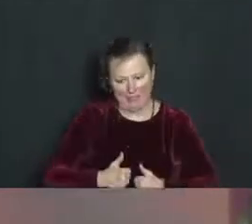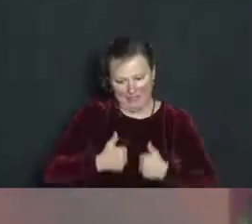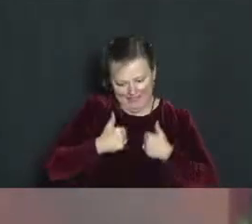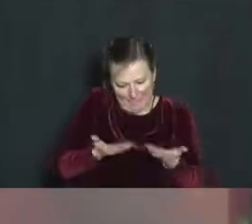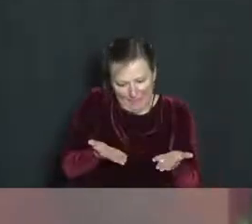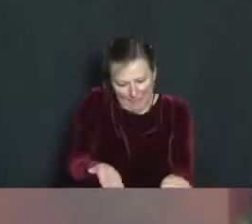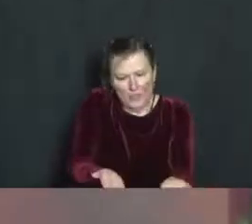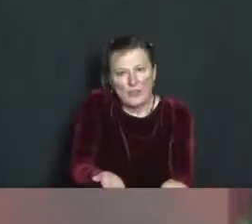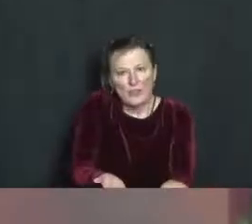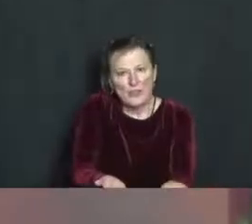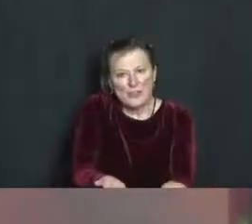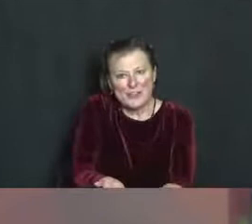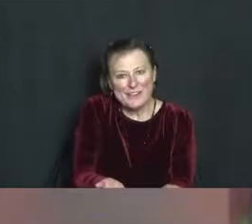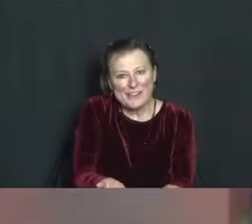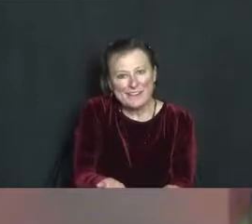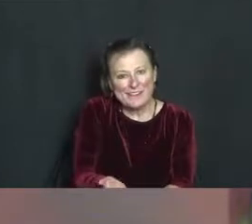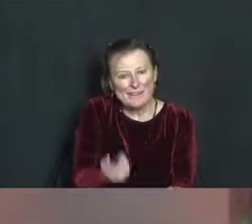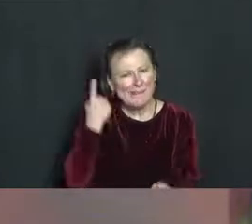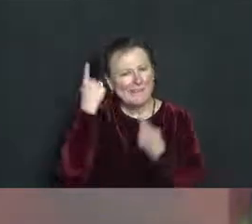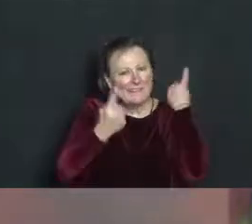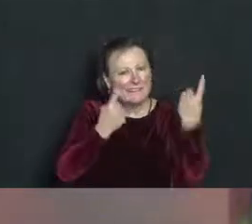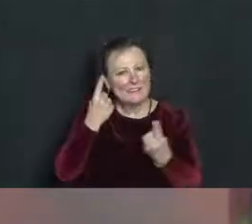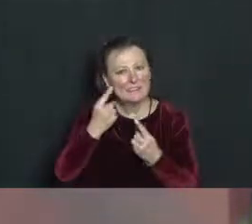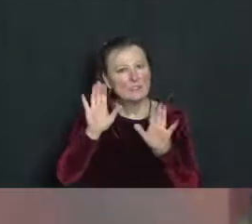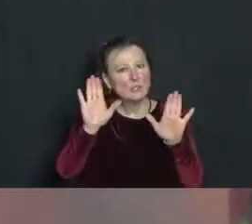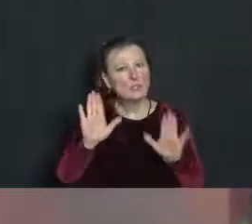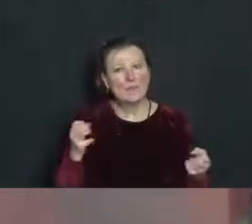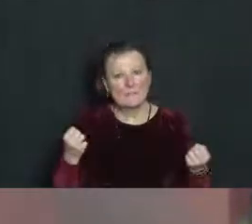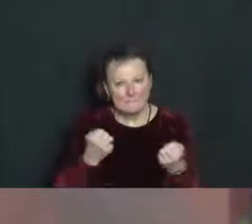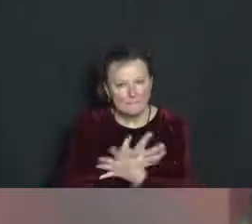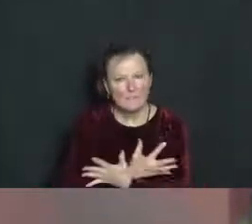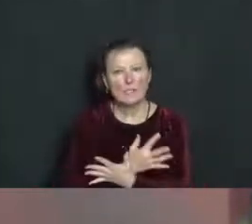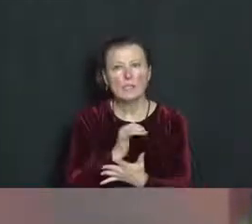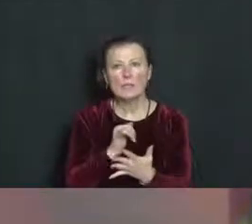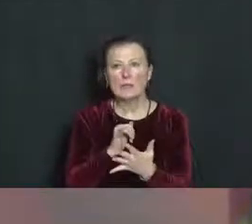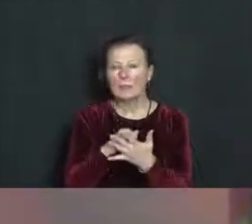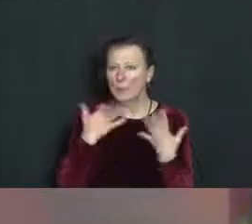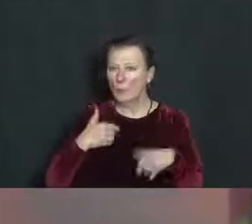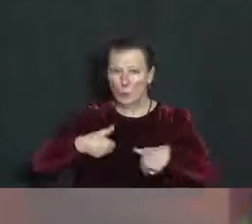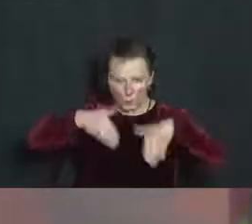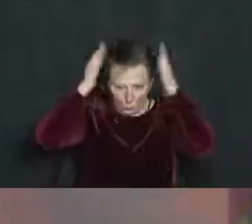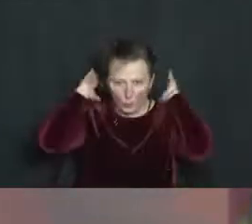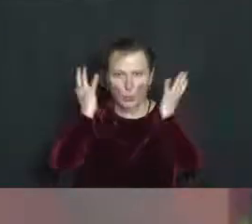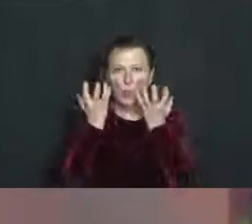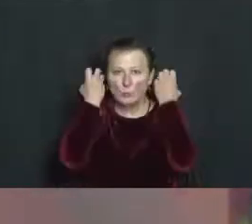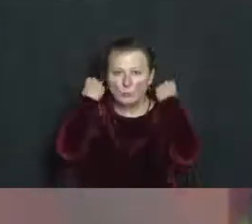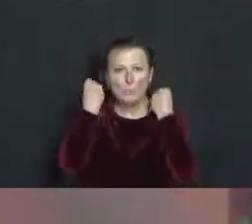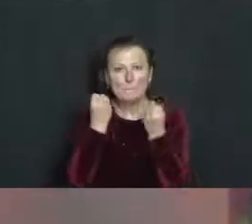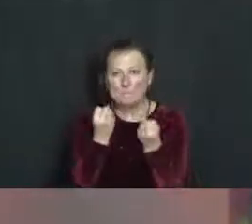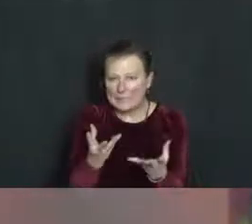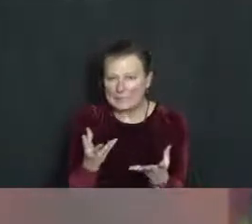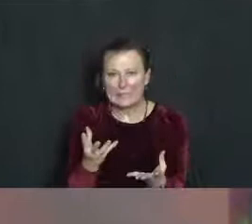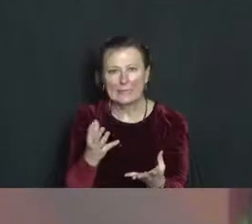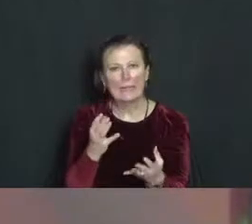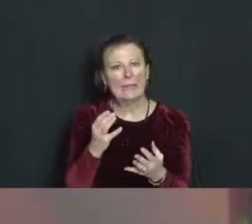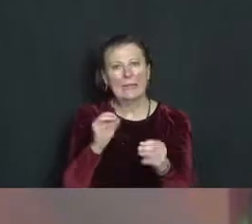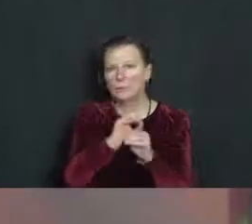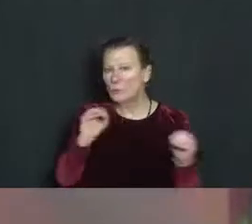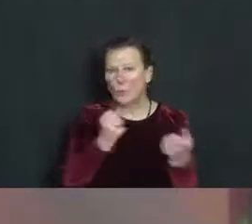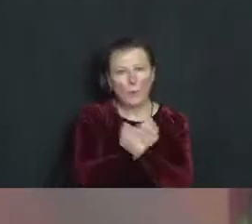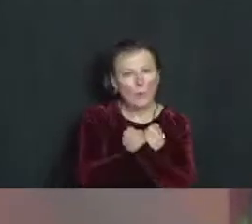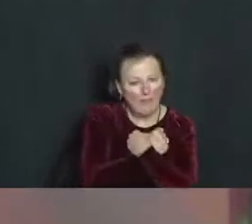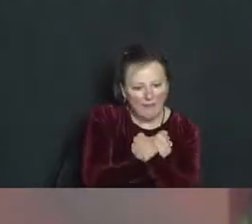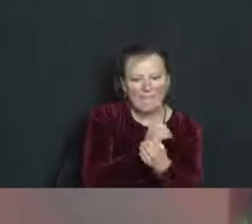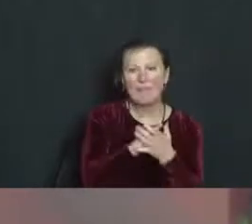therein. Consider the great fears that consume too many and the lack of love that too many